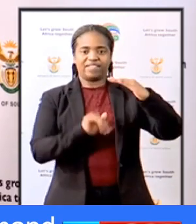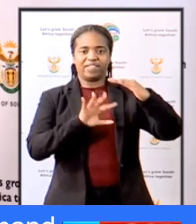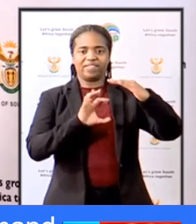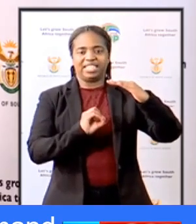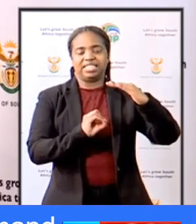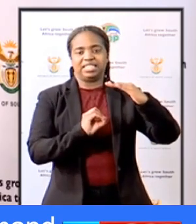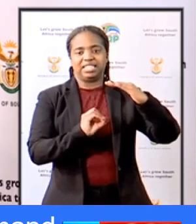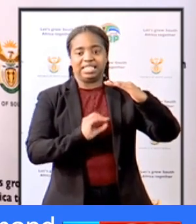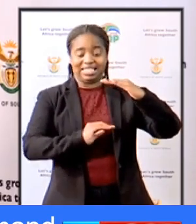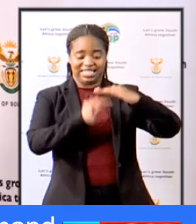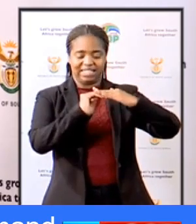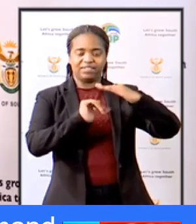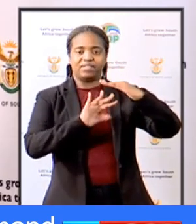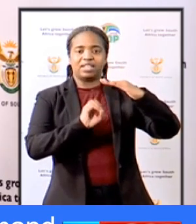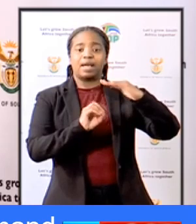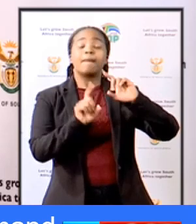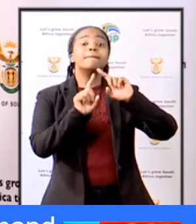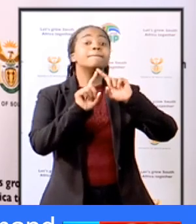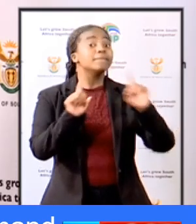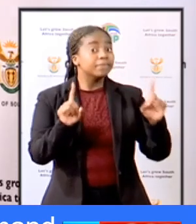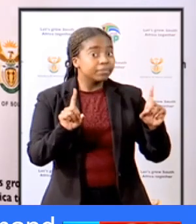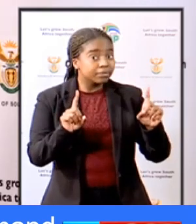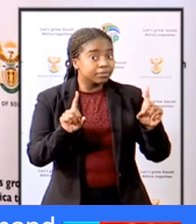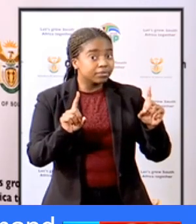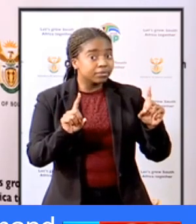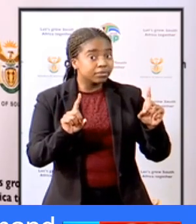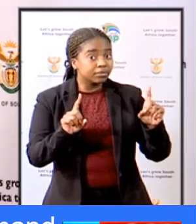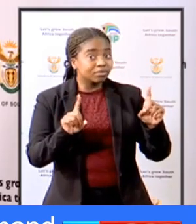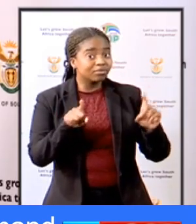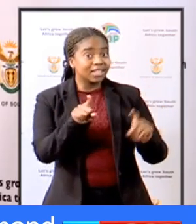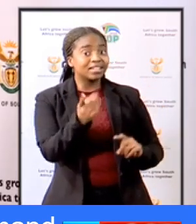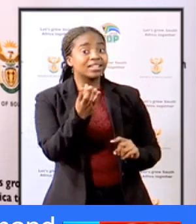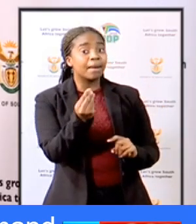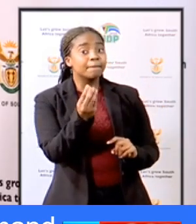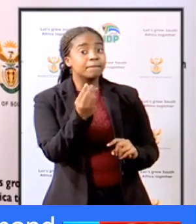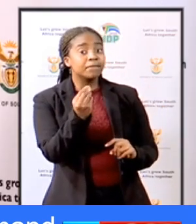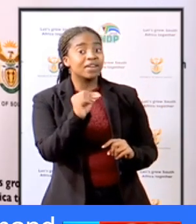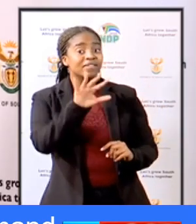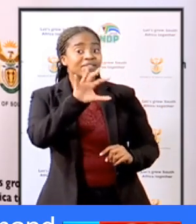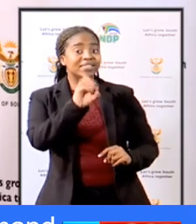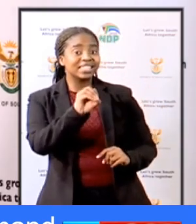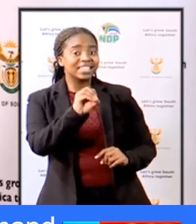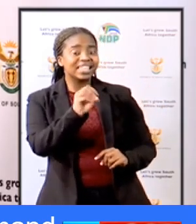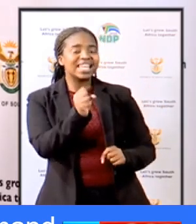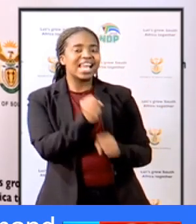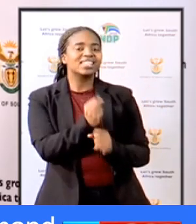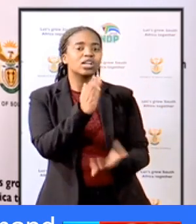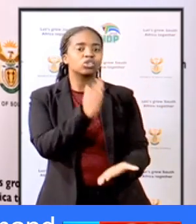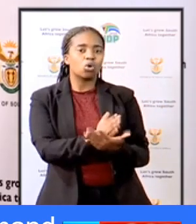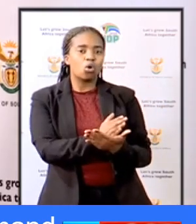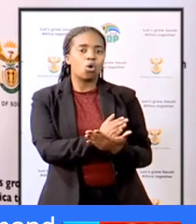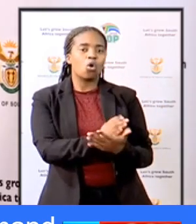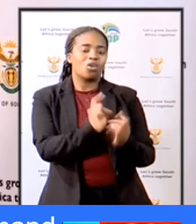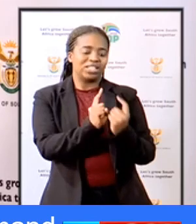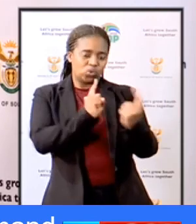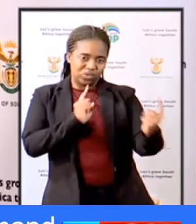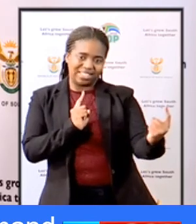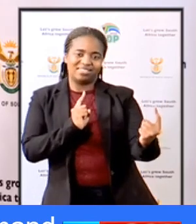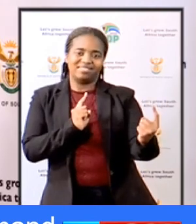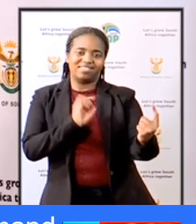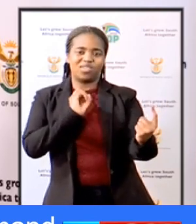number 50. But also, that number must also ensure that there is social